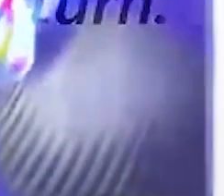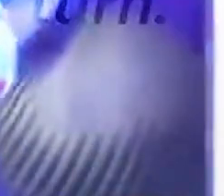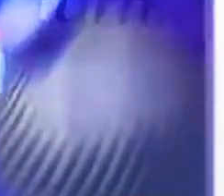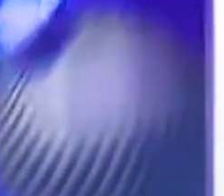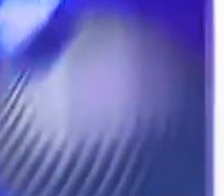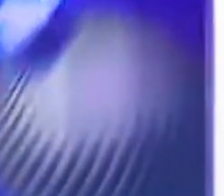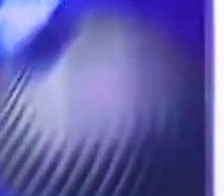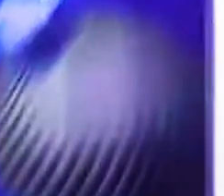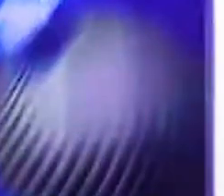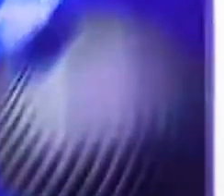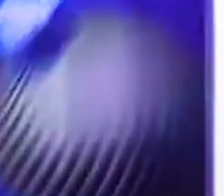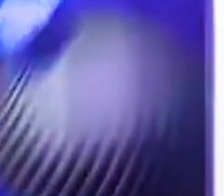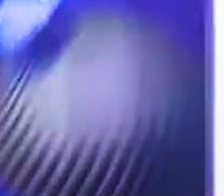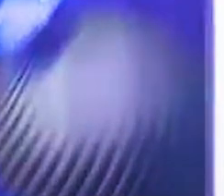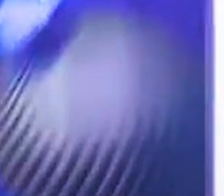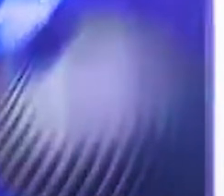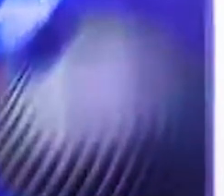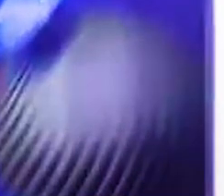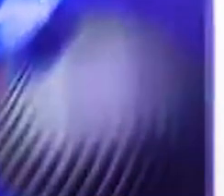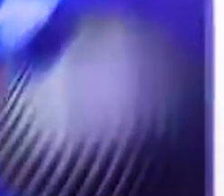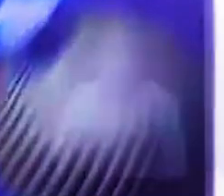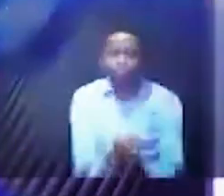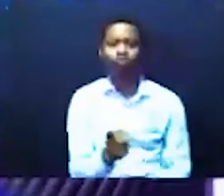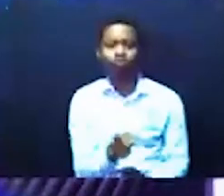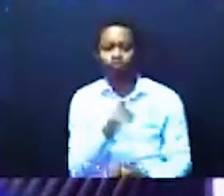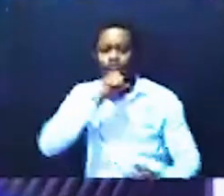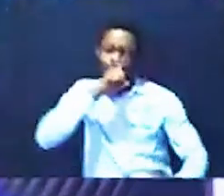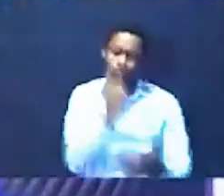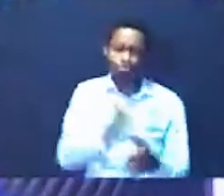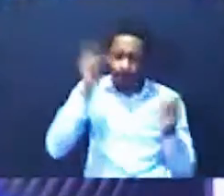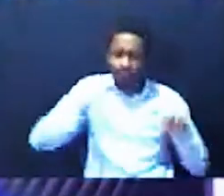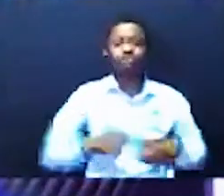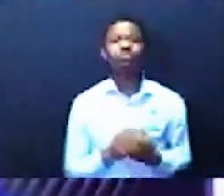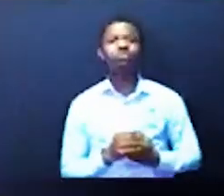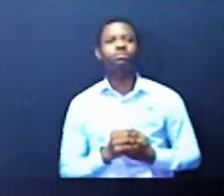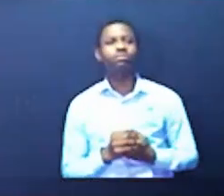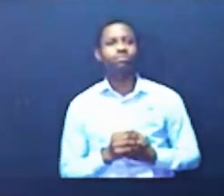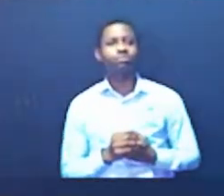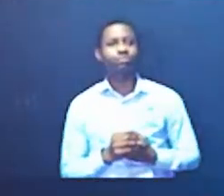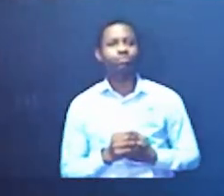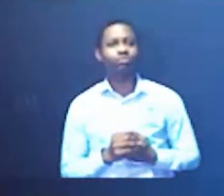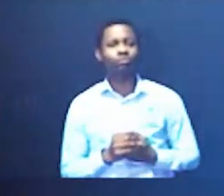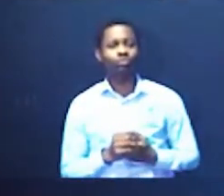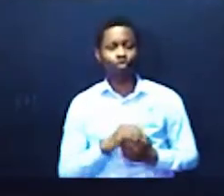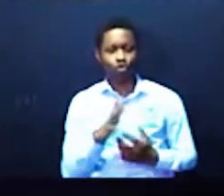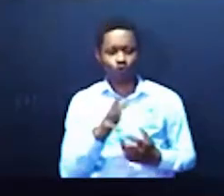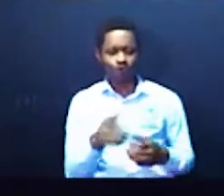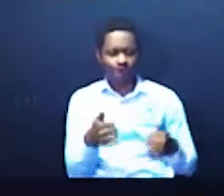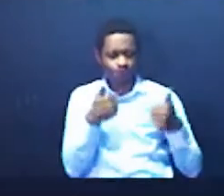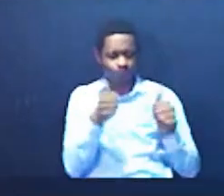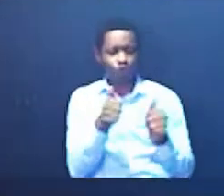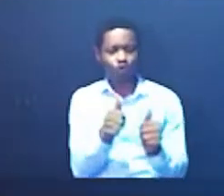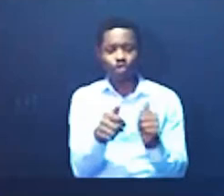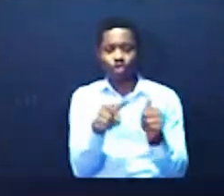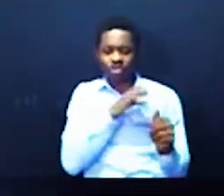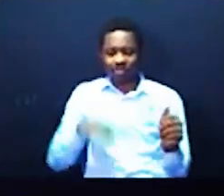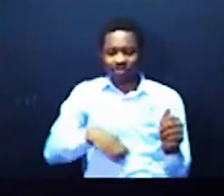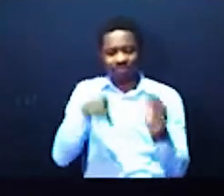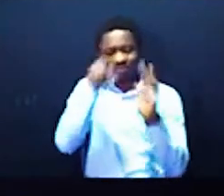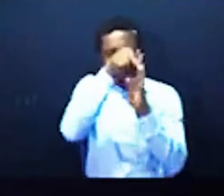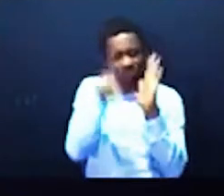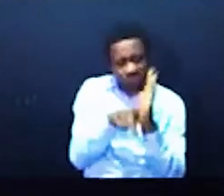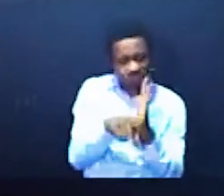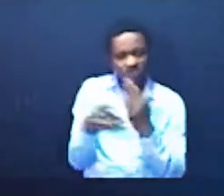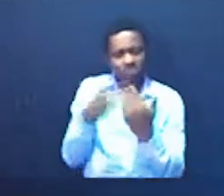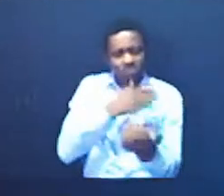be real. Ese se ye yi yensuba mpa no kire. Their commitment to the principles of Christ